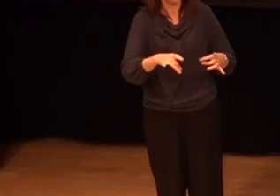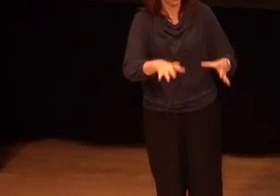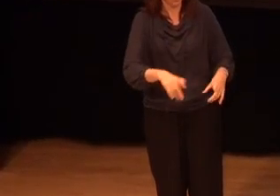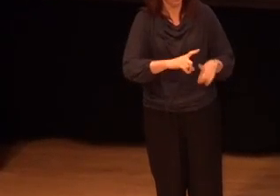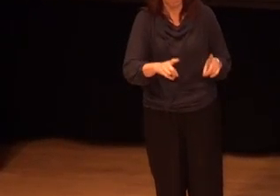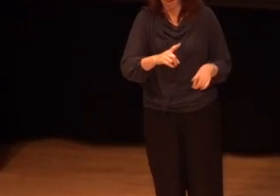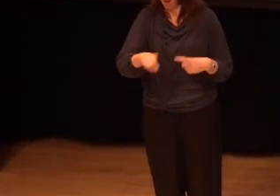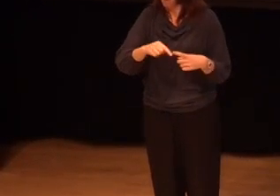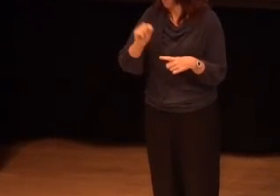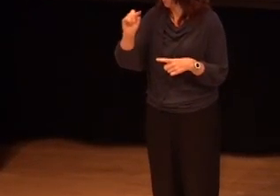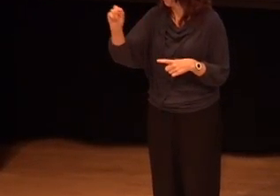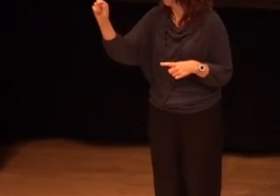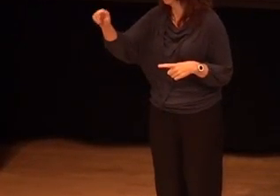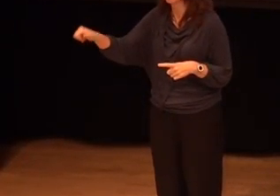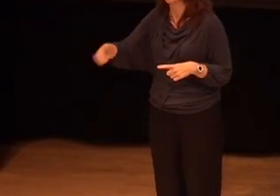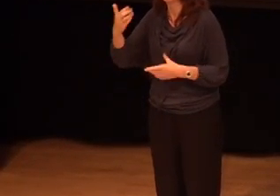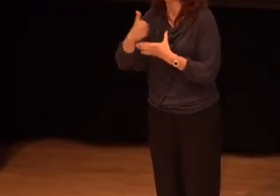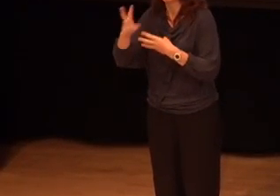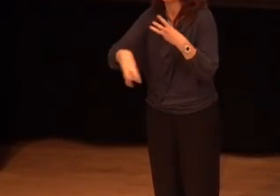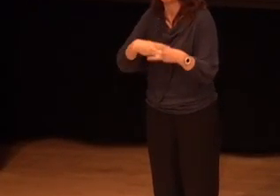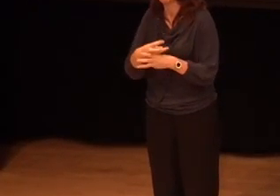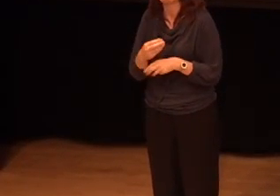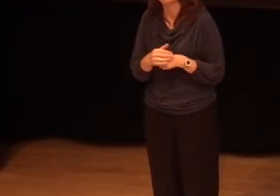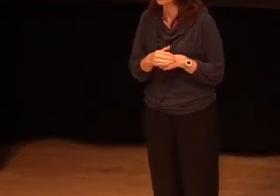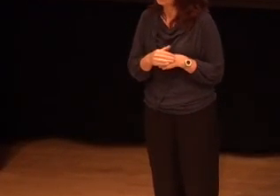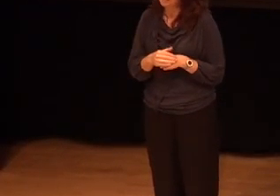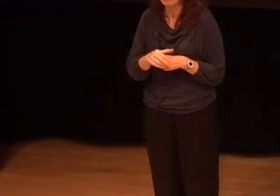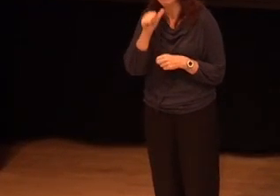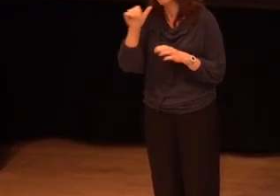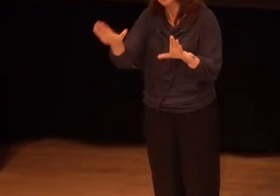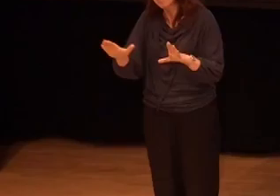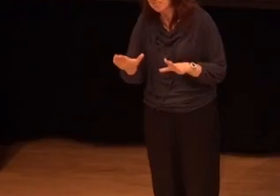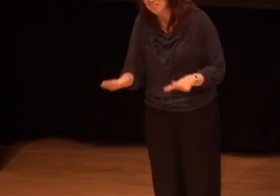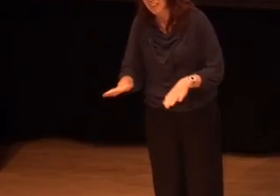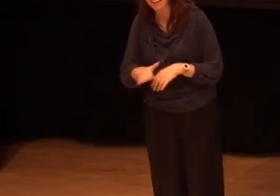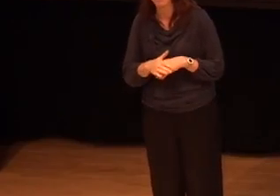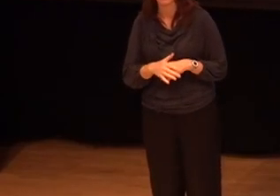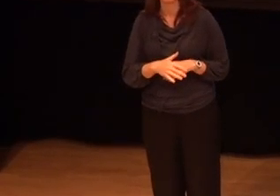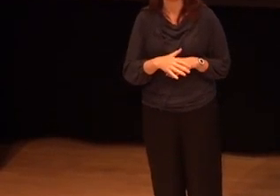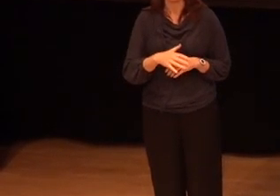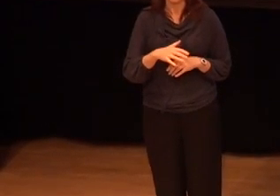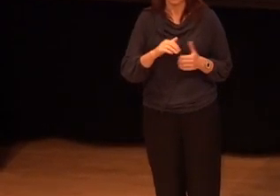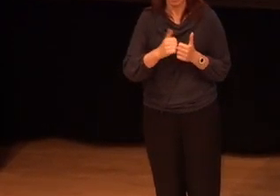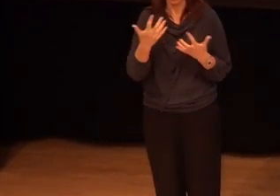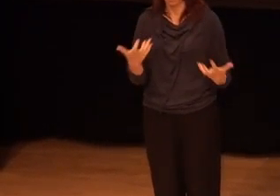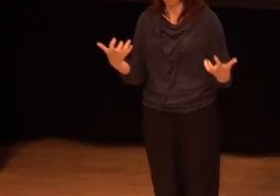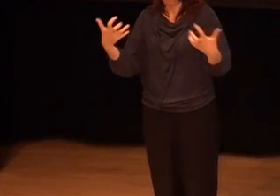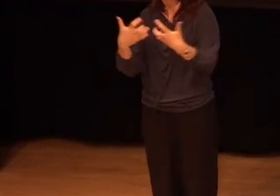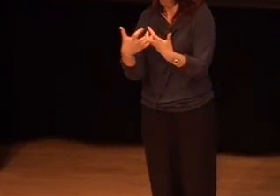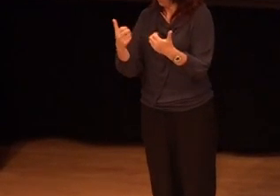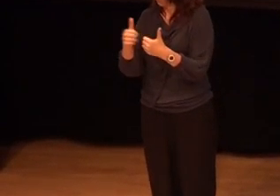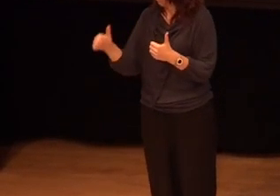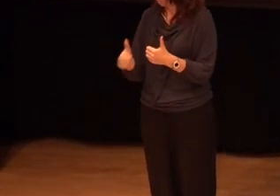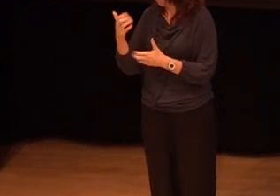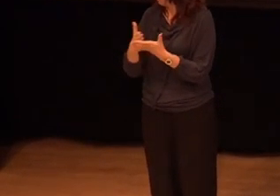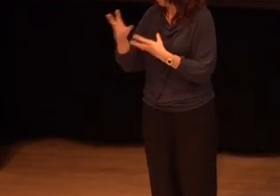good at going out into the world and making films about, you know, how we fit into the larger part of the world. But